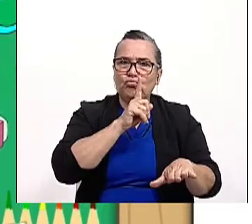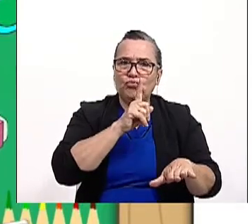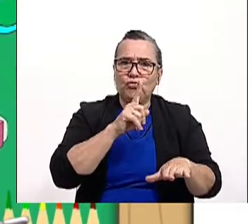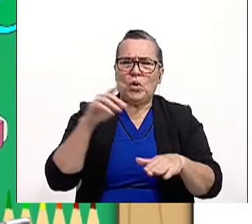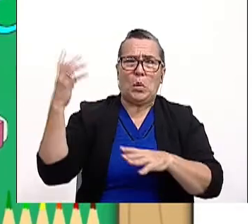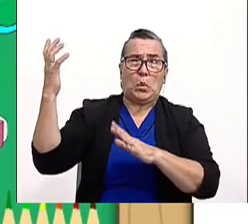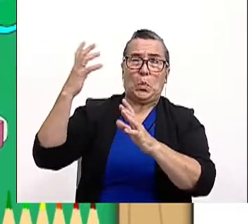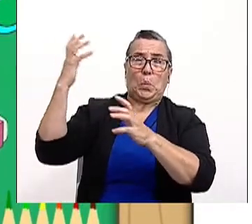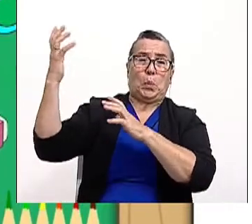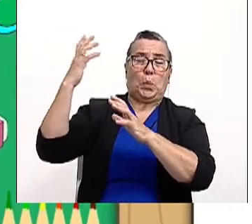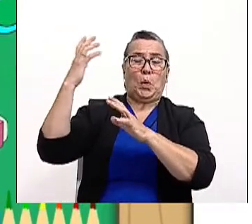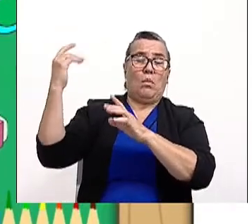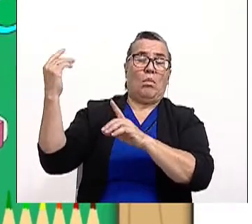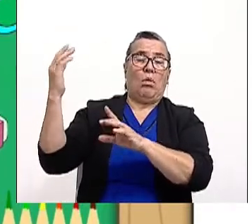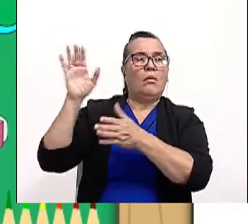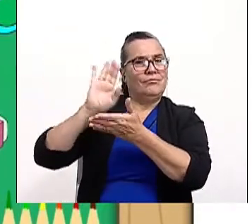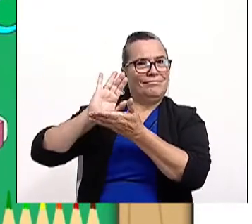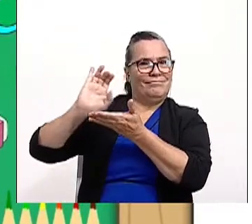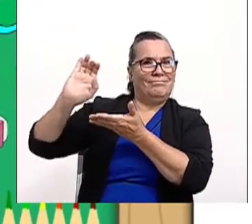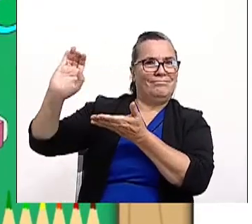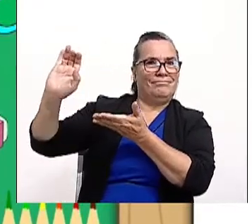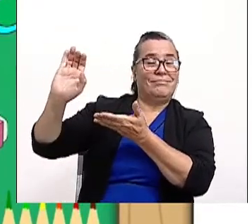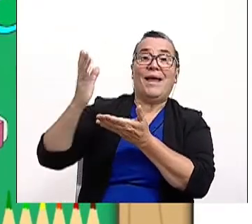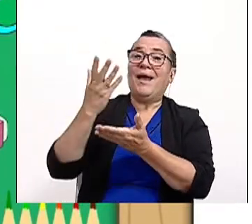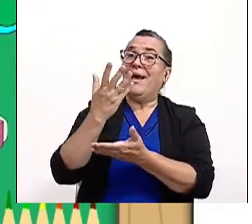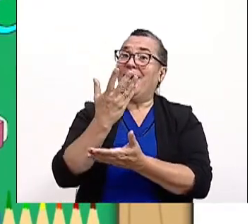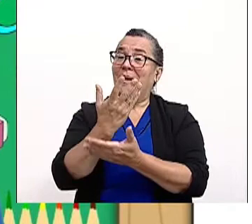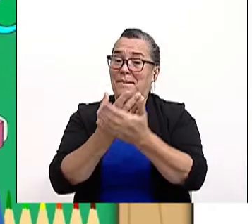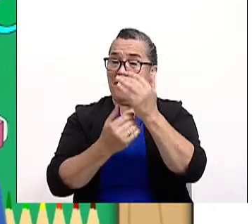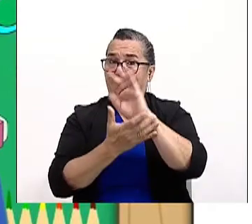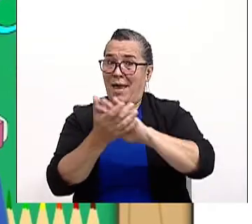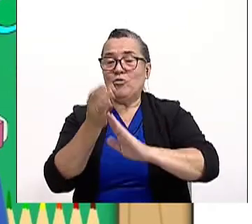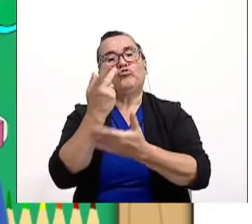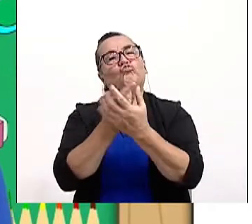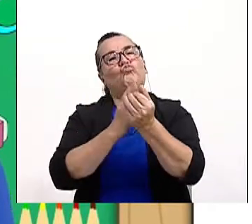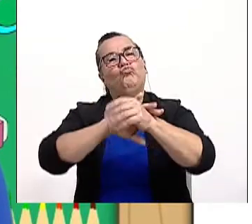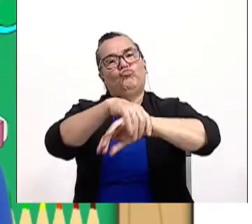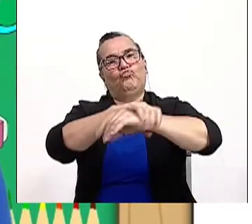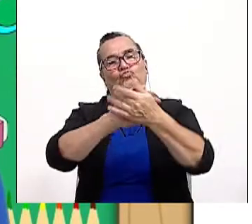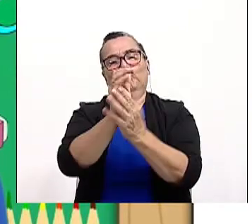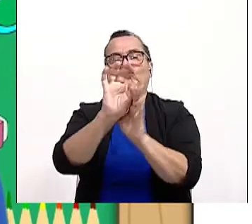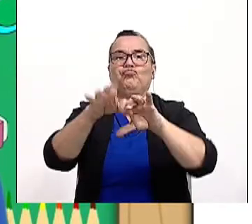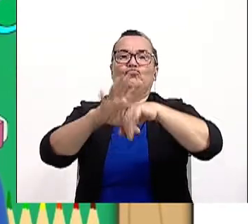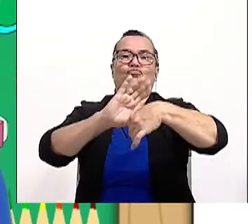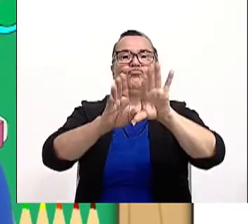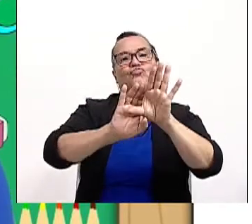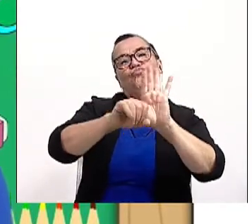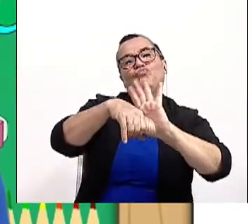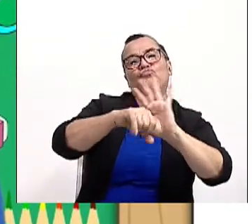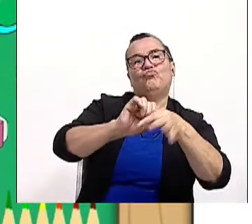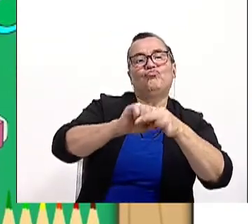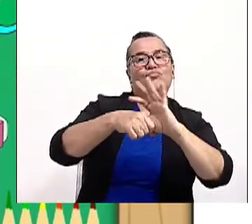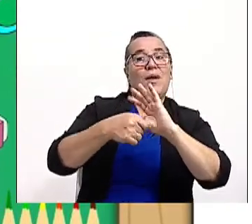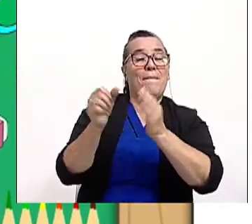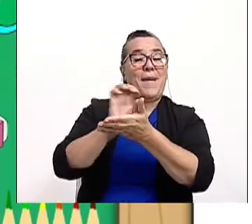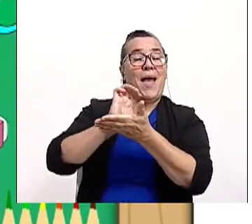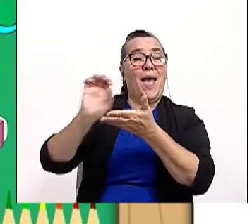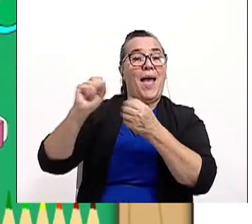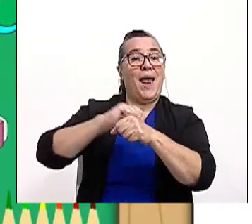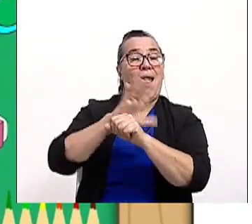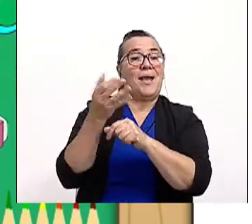noises, and wash your hands to prevent COVID-19. Remember to